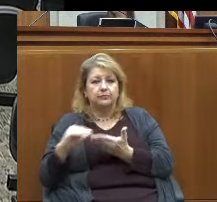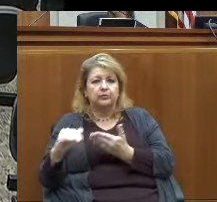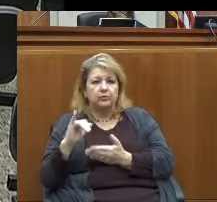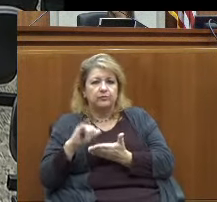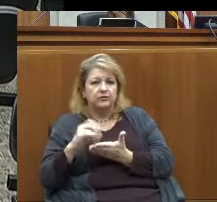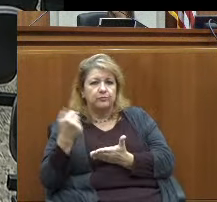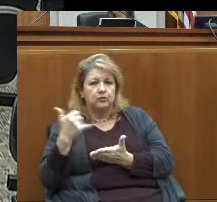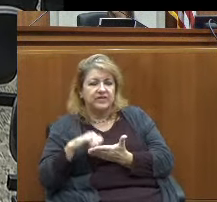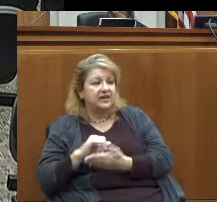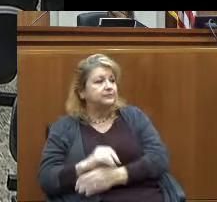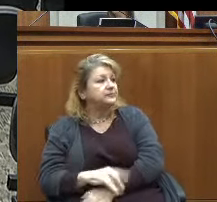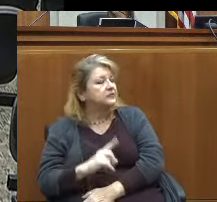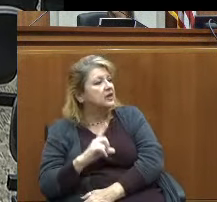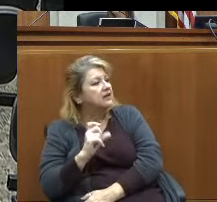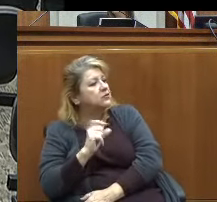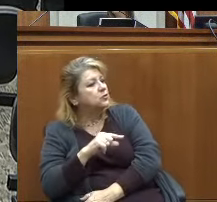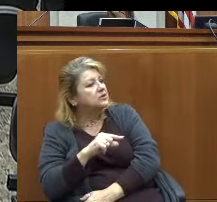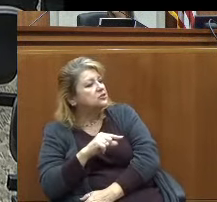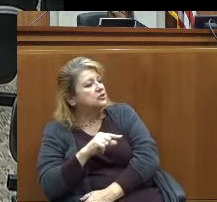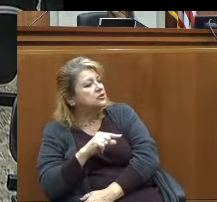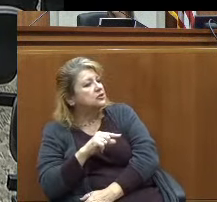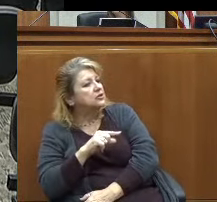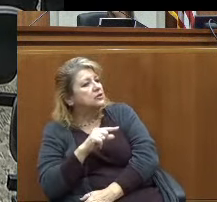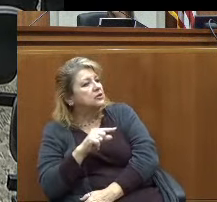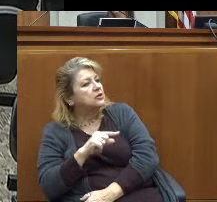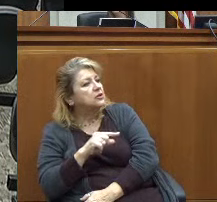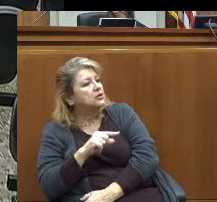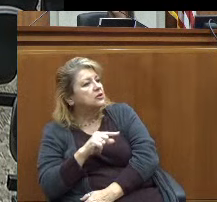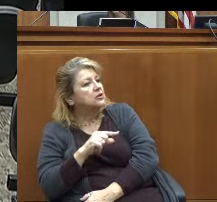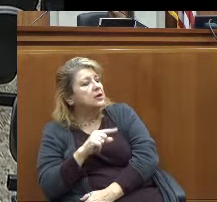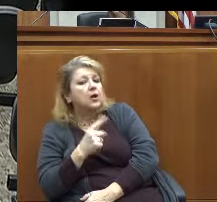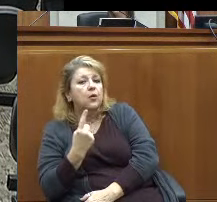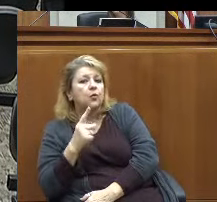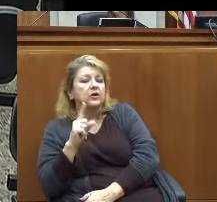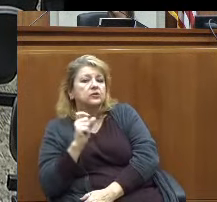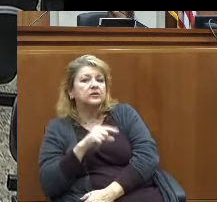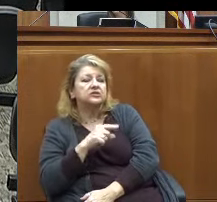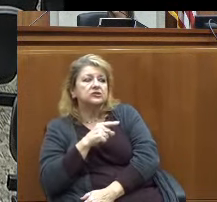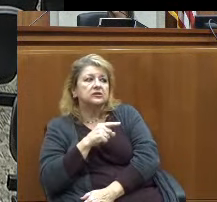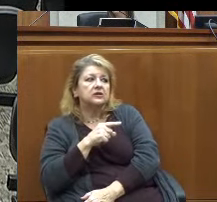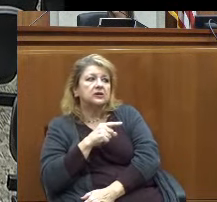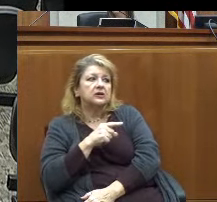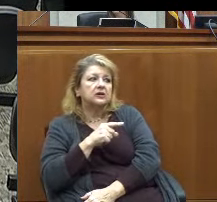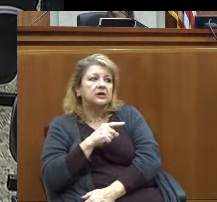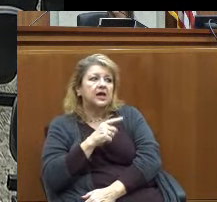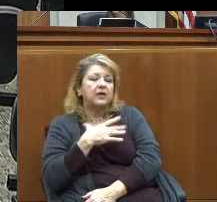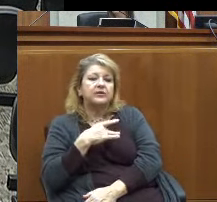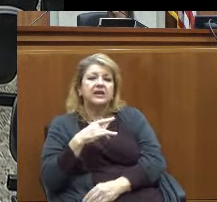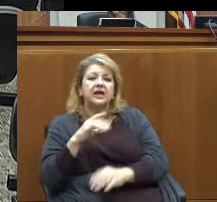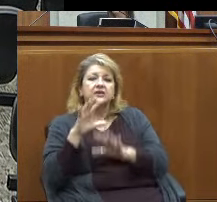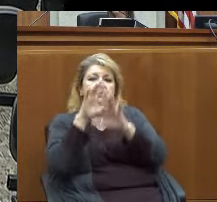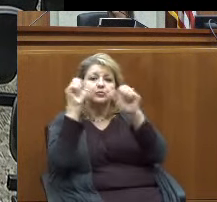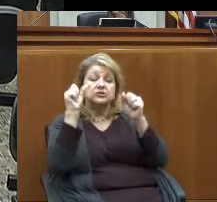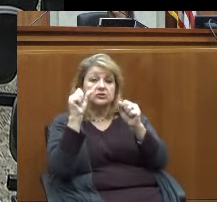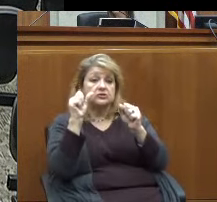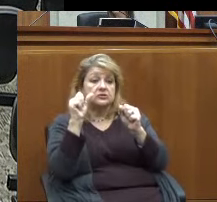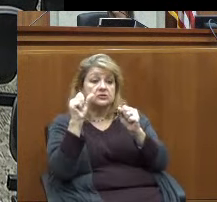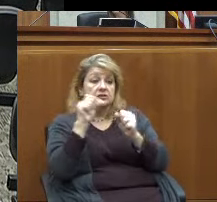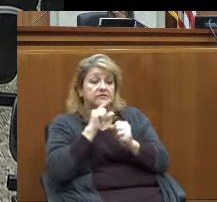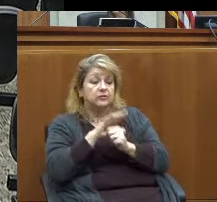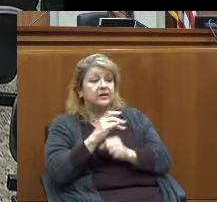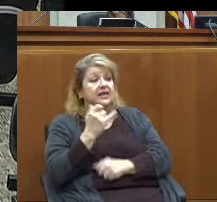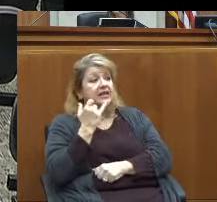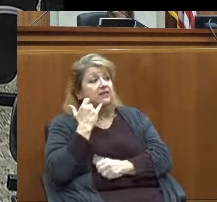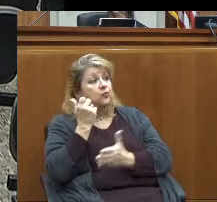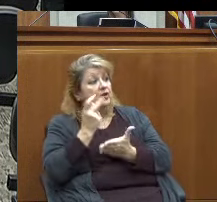Yeah, the question I was going to make a second ago was just addressed here, but I would like to have the superintendent confirm this. If